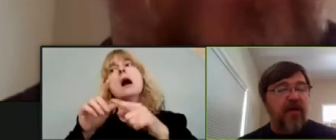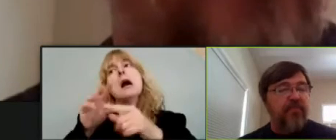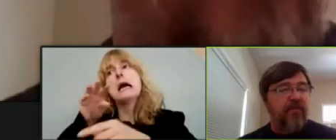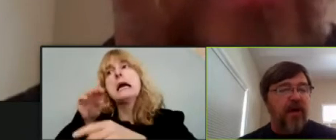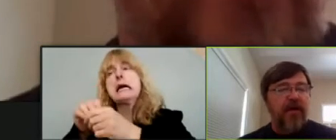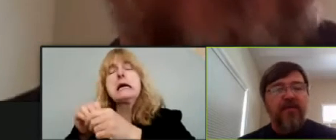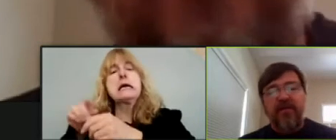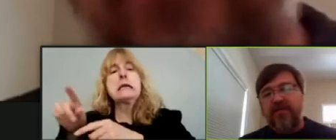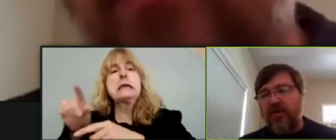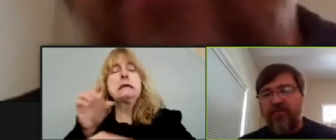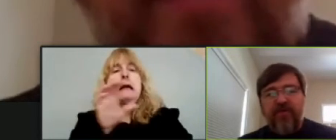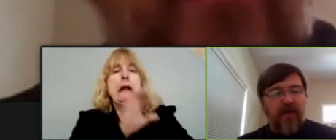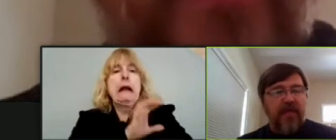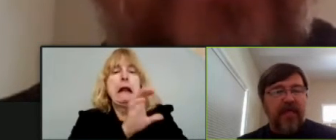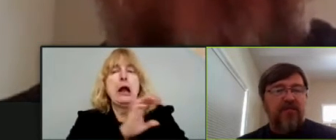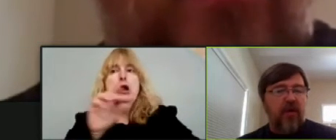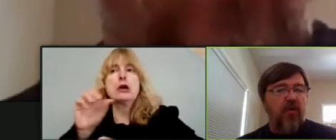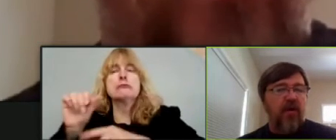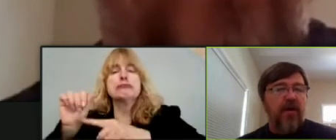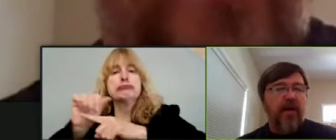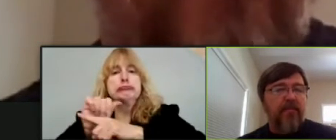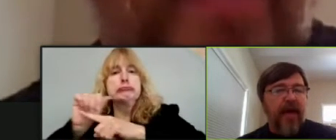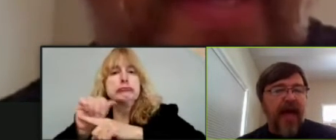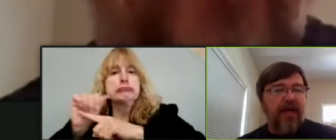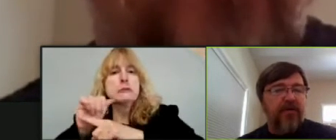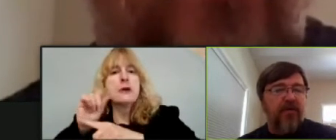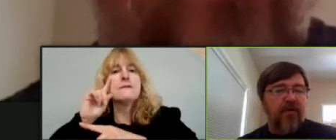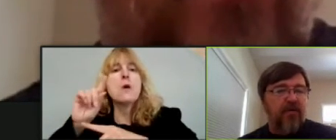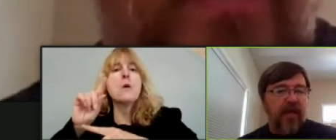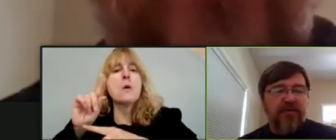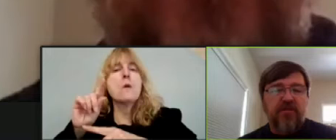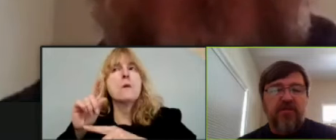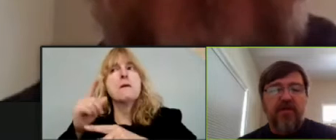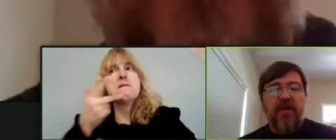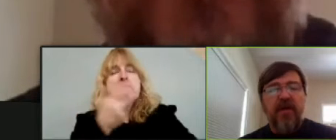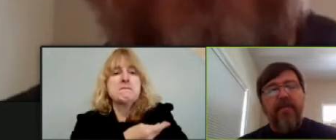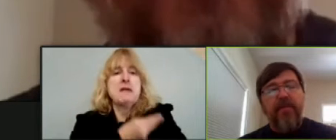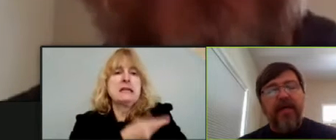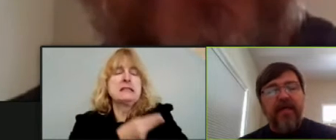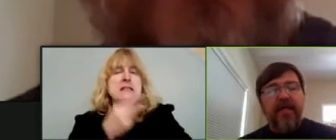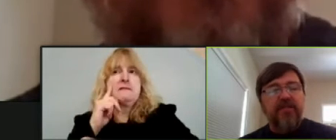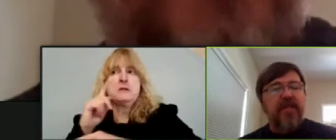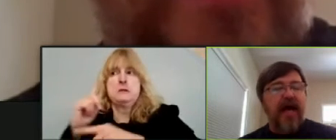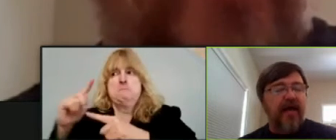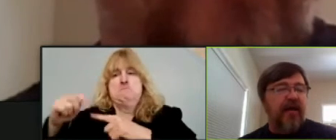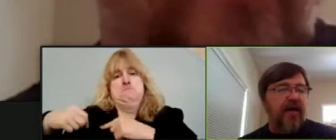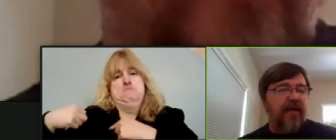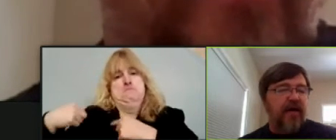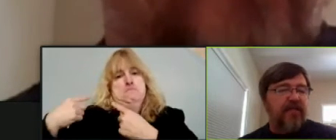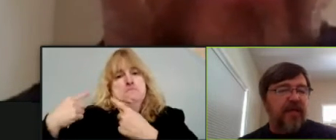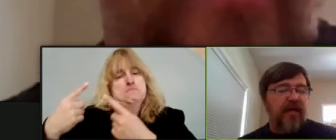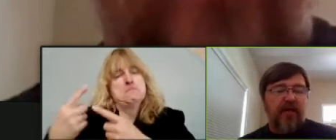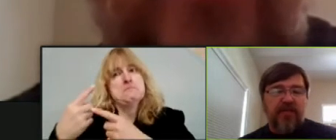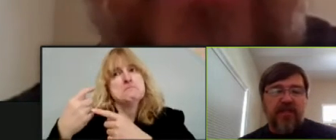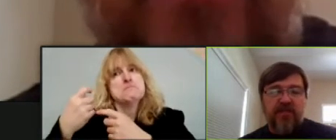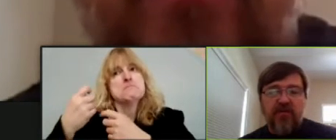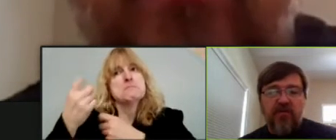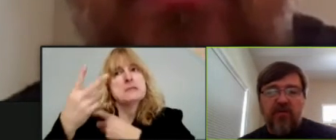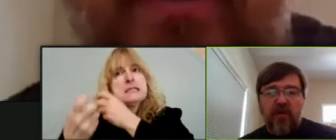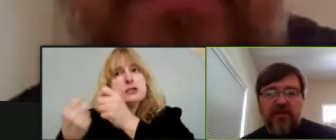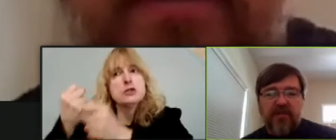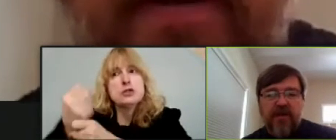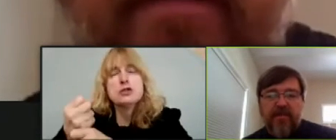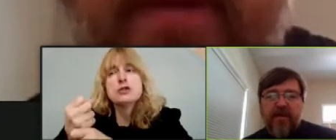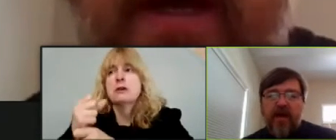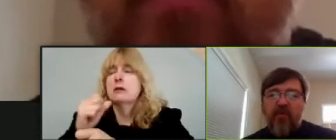vaccines haven't come to market. That's sort of following that slower path to licensure, but it is not a technology that's